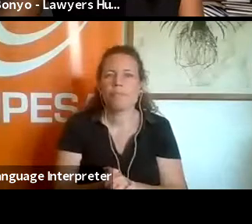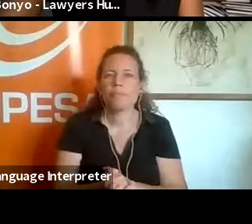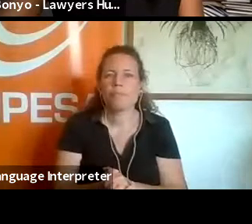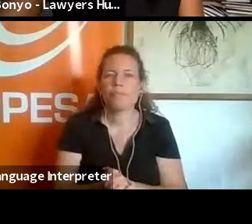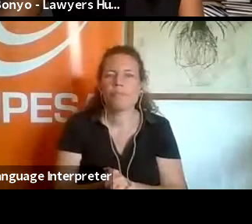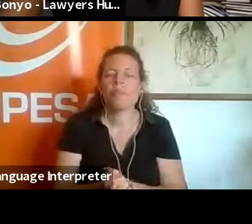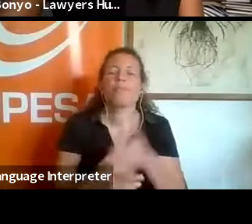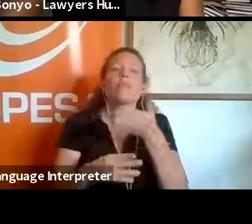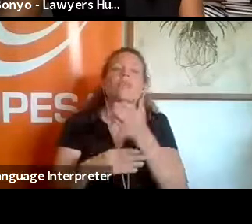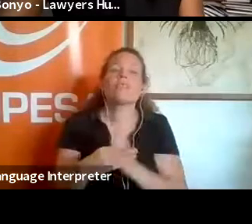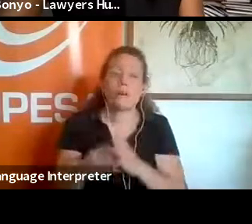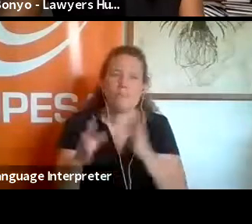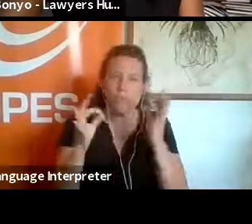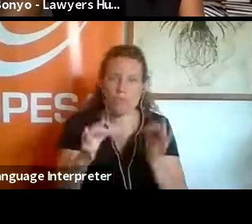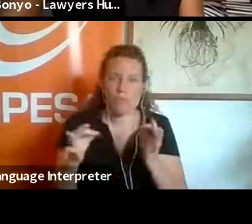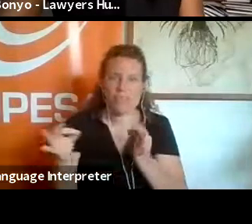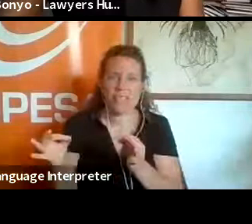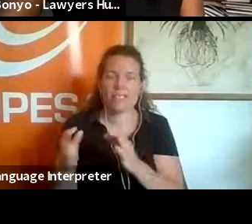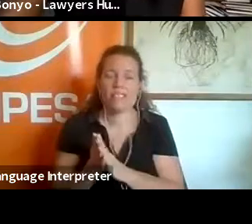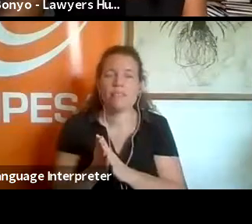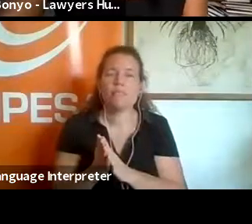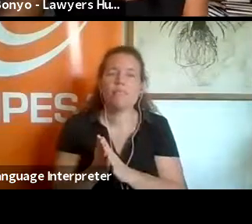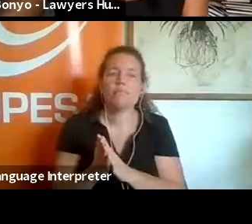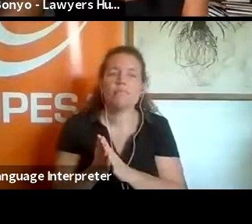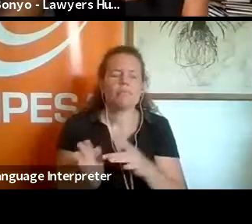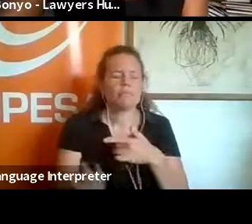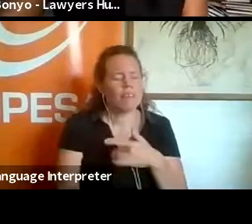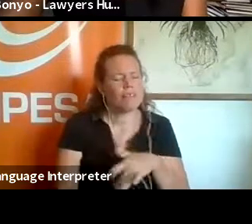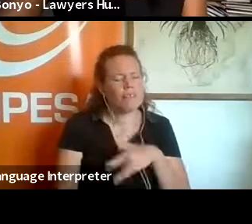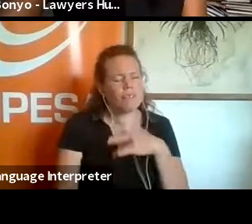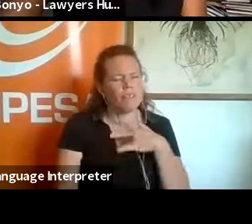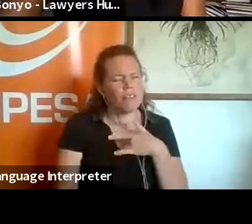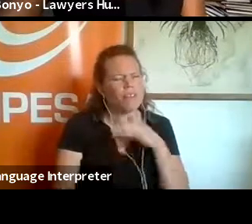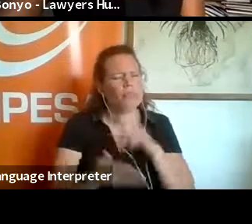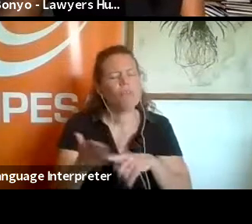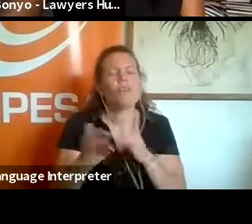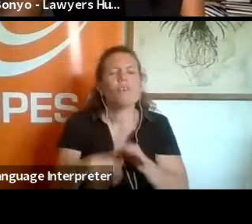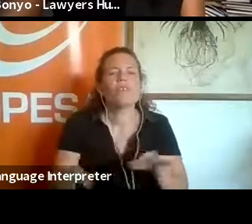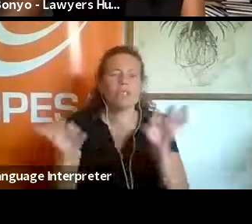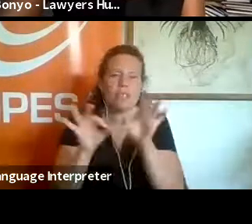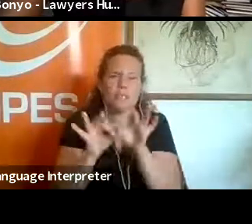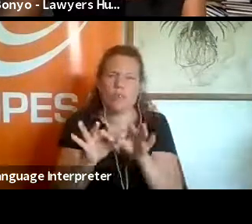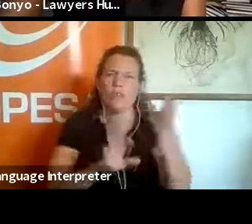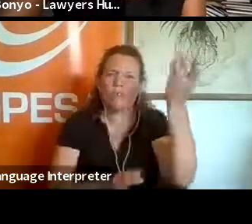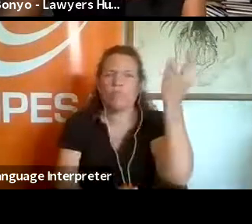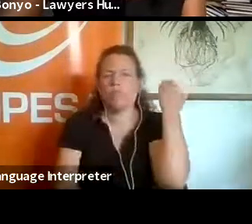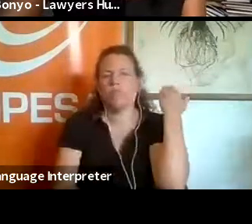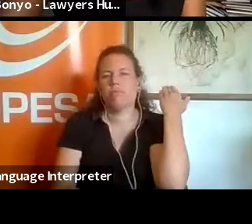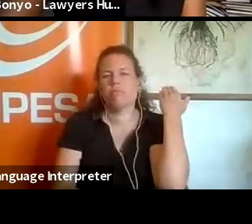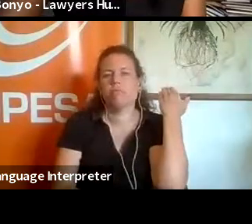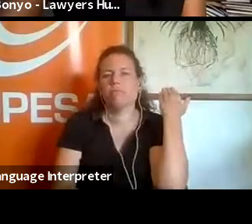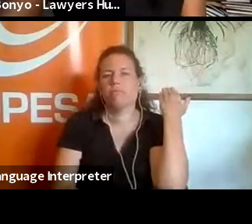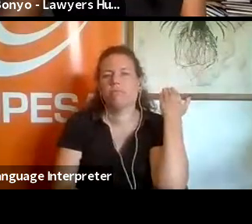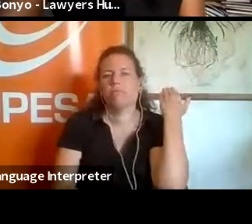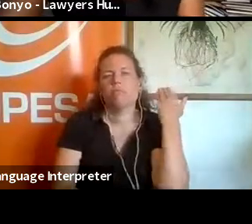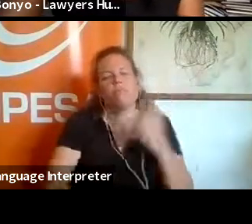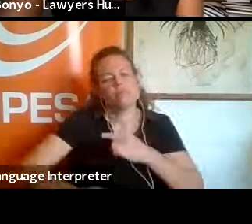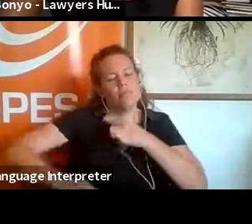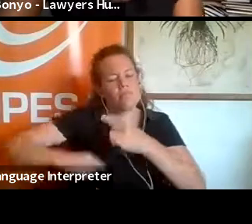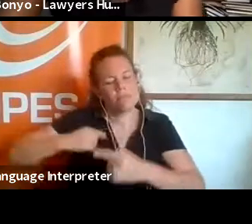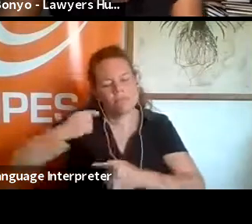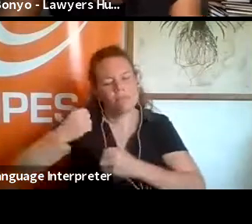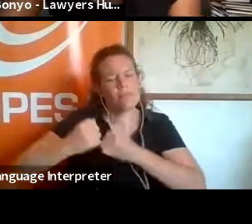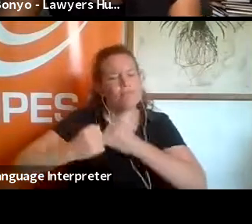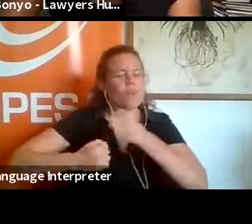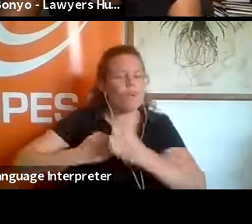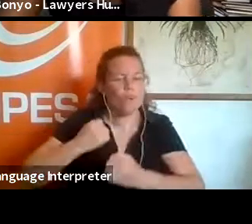Some of the things, right, that I felt was important at that point, and as we moved on in